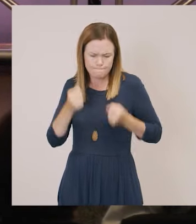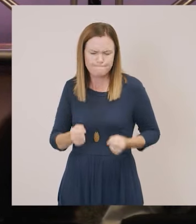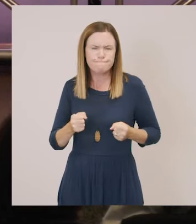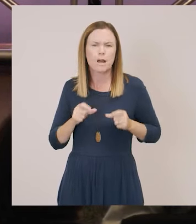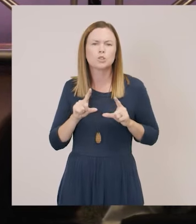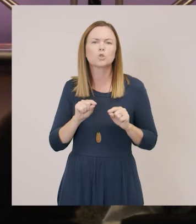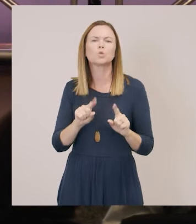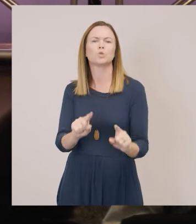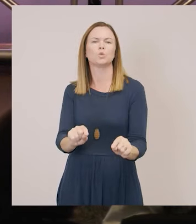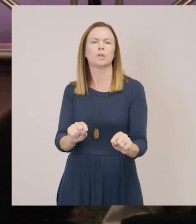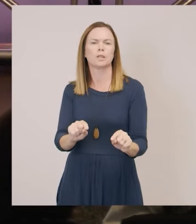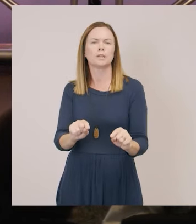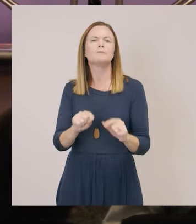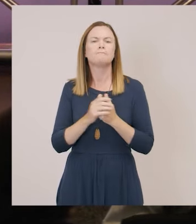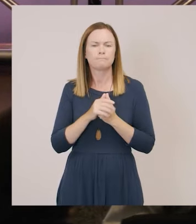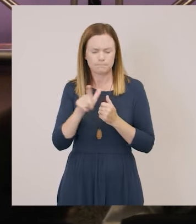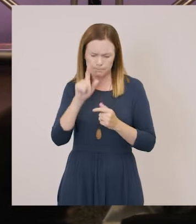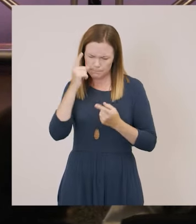your ground.